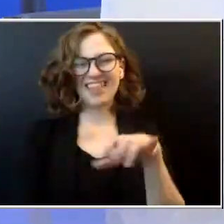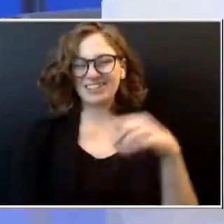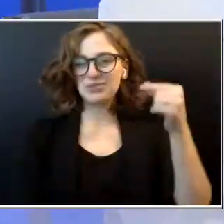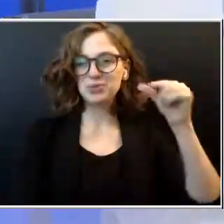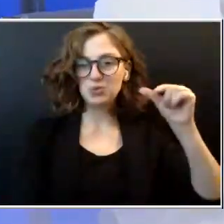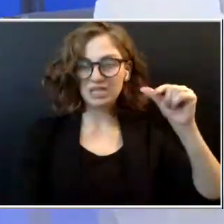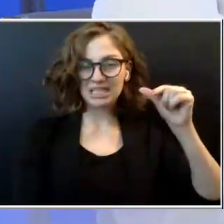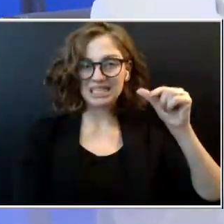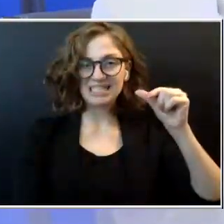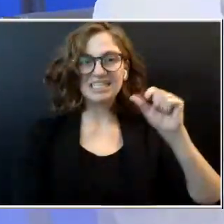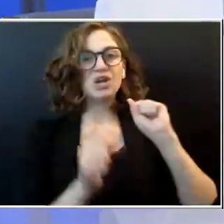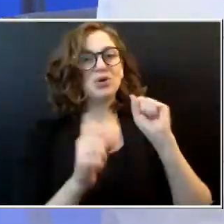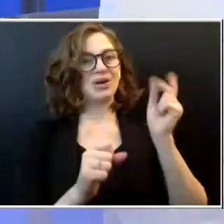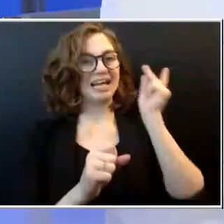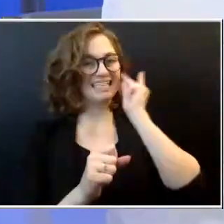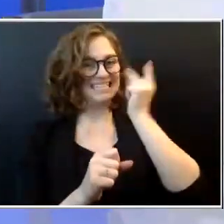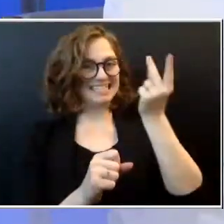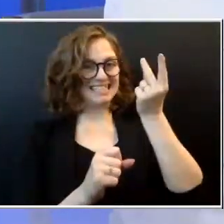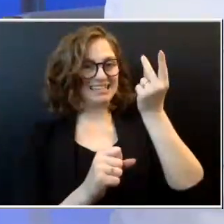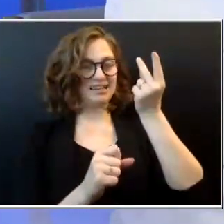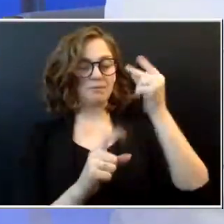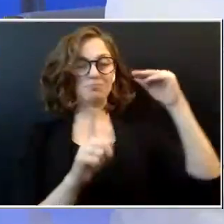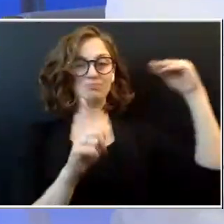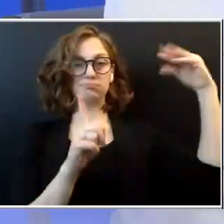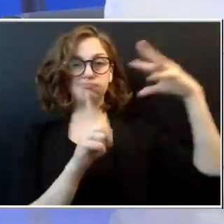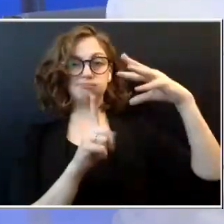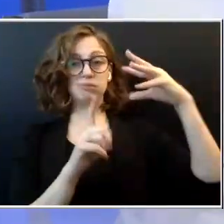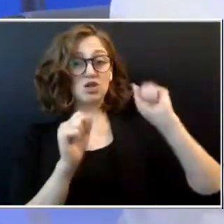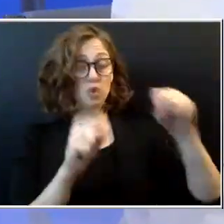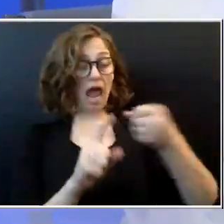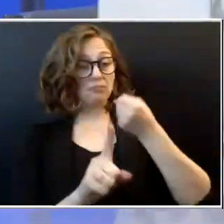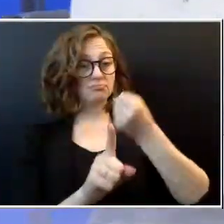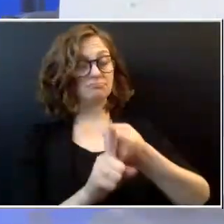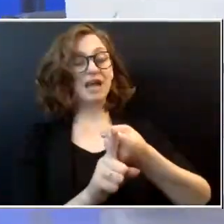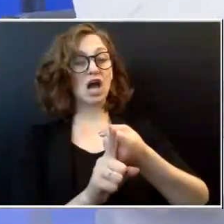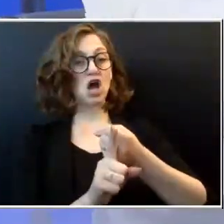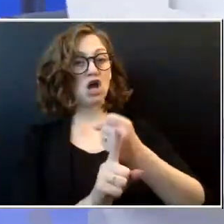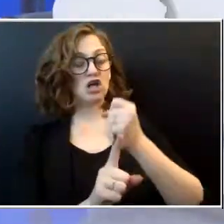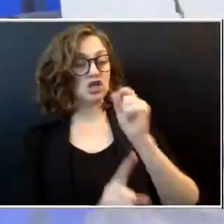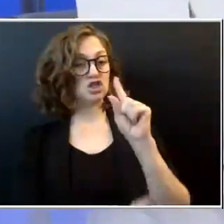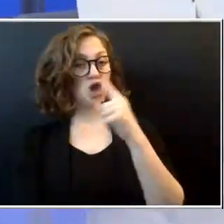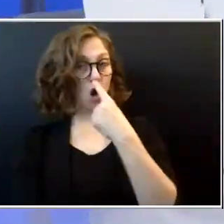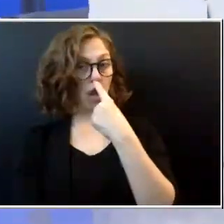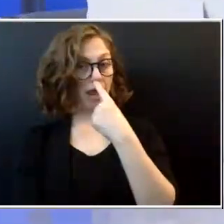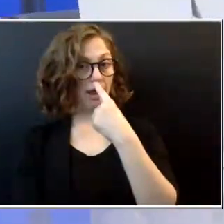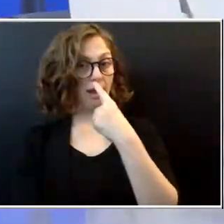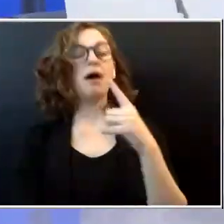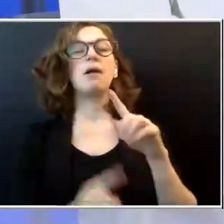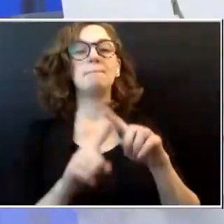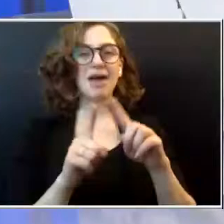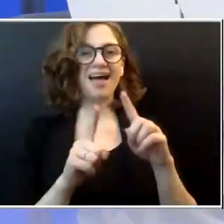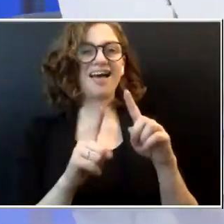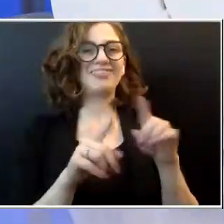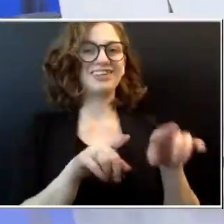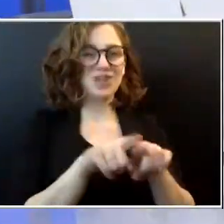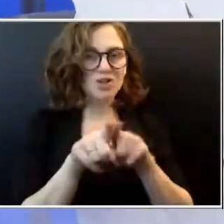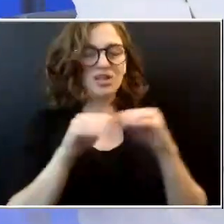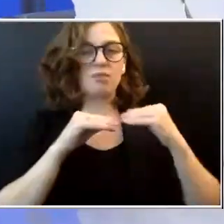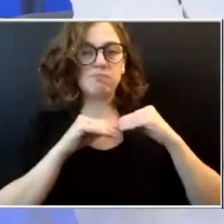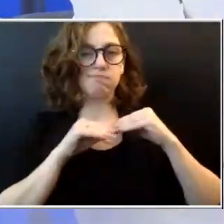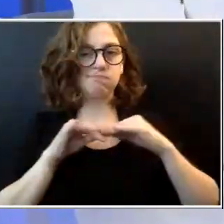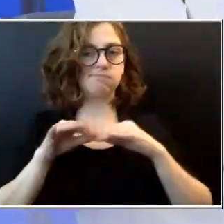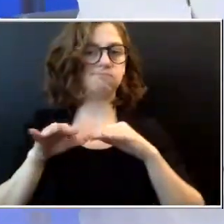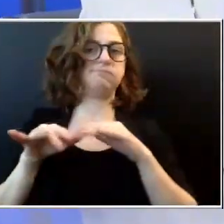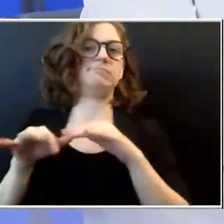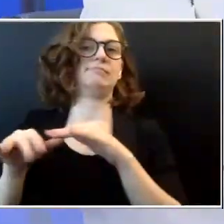being delivered, you're able to hit your target, but some of that radiation dose does bleed. Yeah, you can see a lot of bleed in that green. It's in the spinal column,